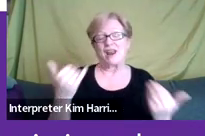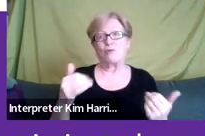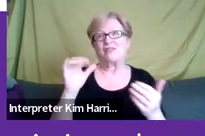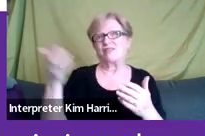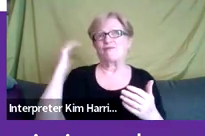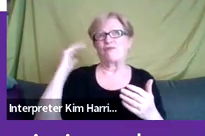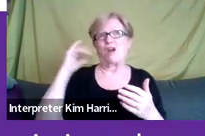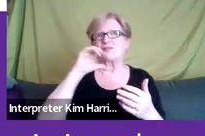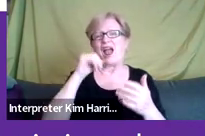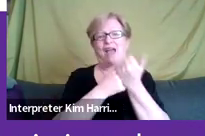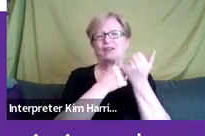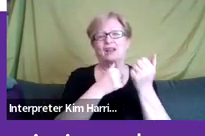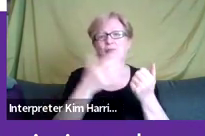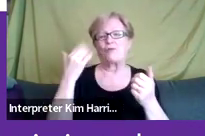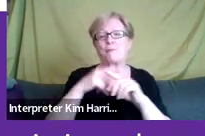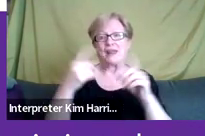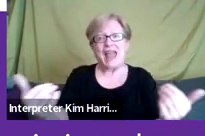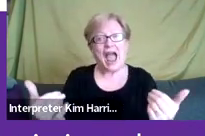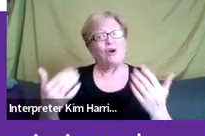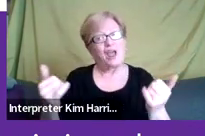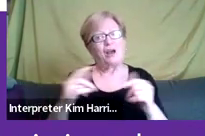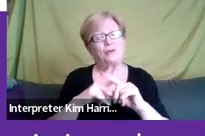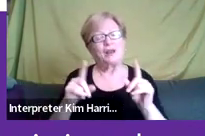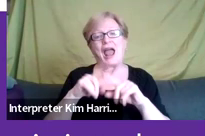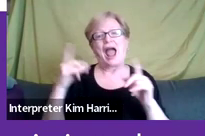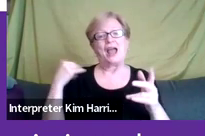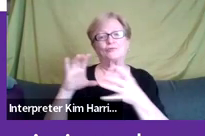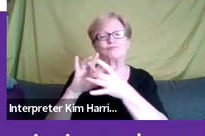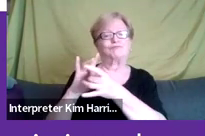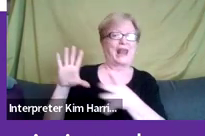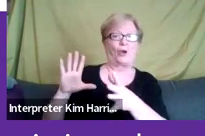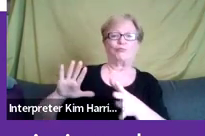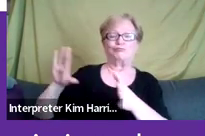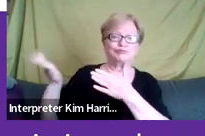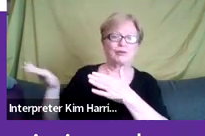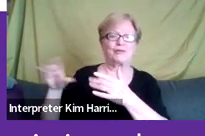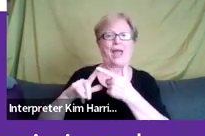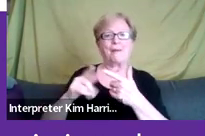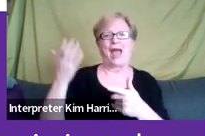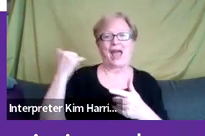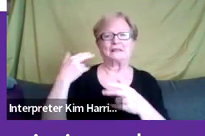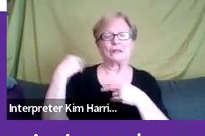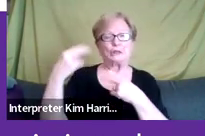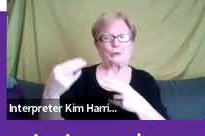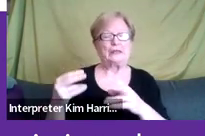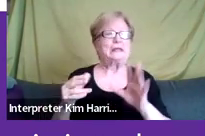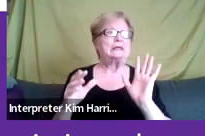So I kind of let that be and let that go. But of course, now we know that is, you